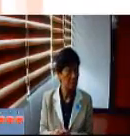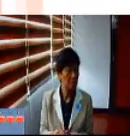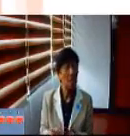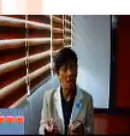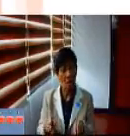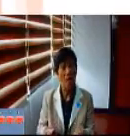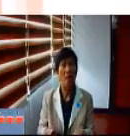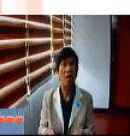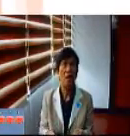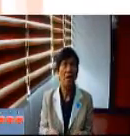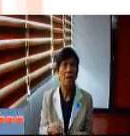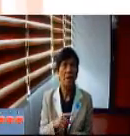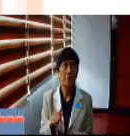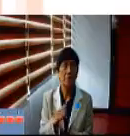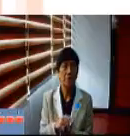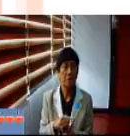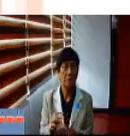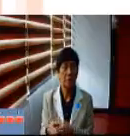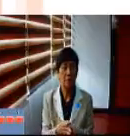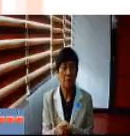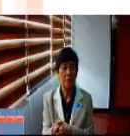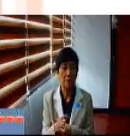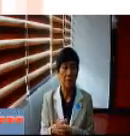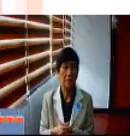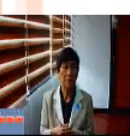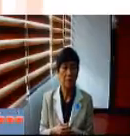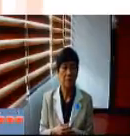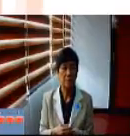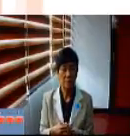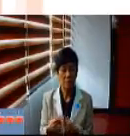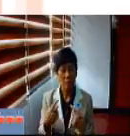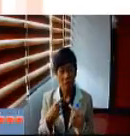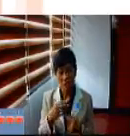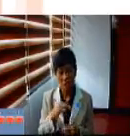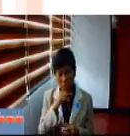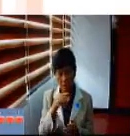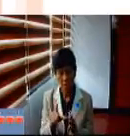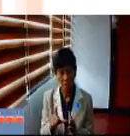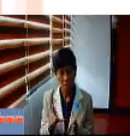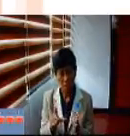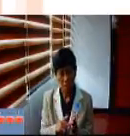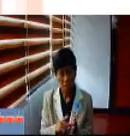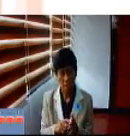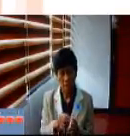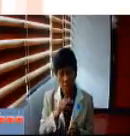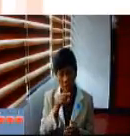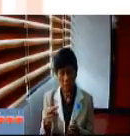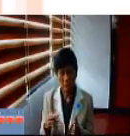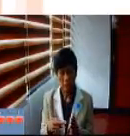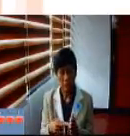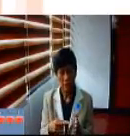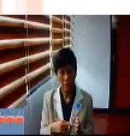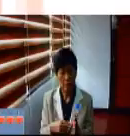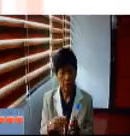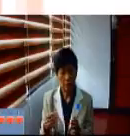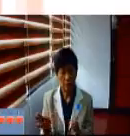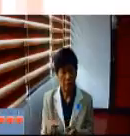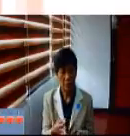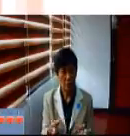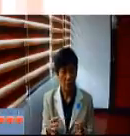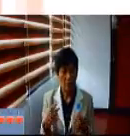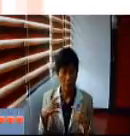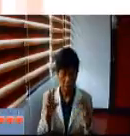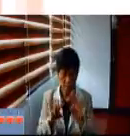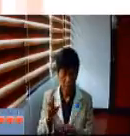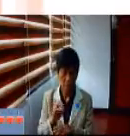happening to Philippine fisheries. We have illegal, unreported, and unregulated fishing. We have problems of